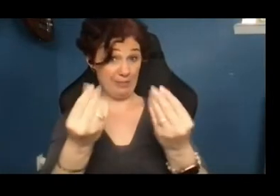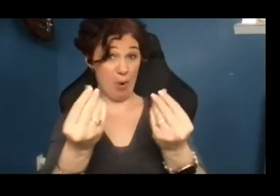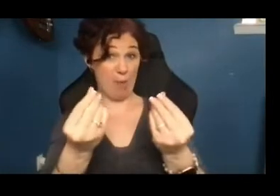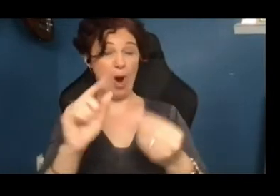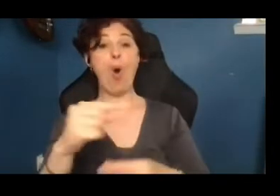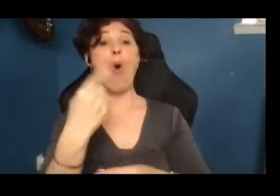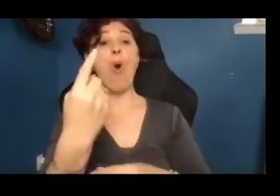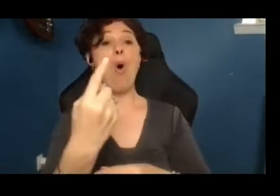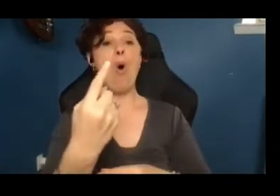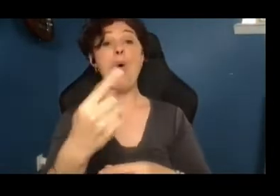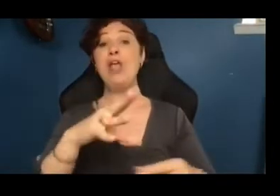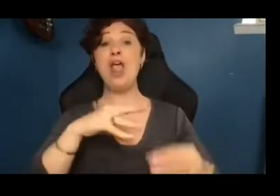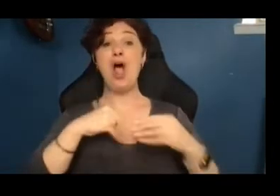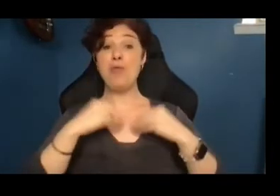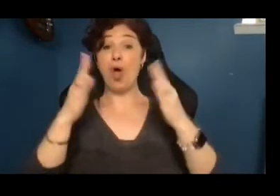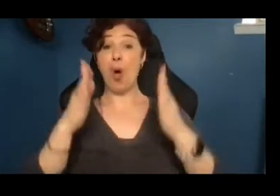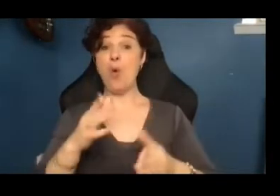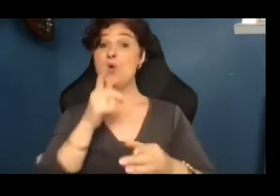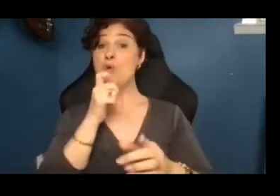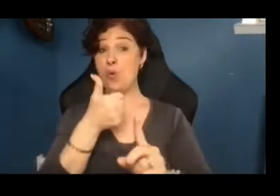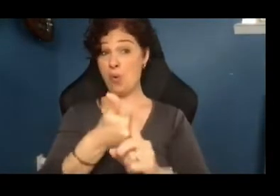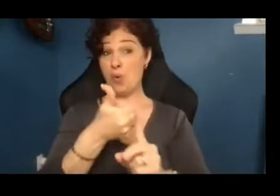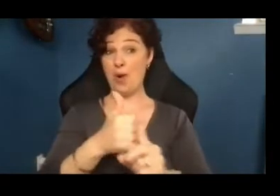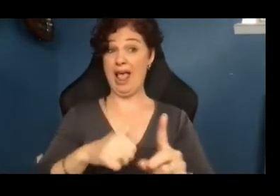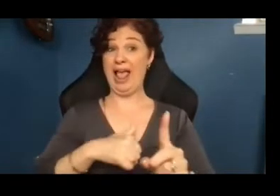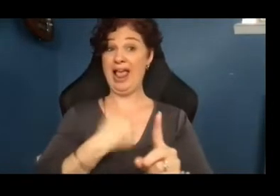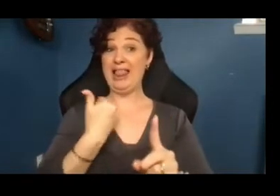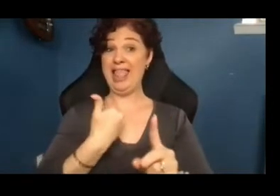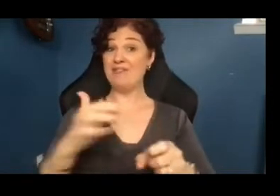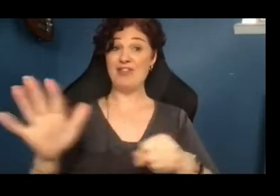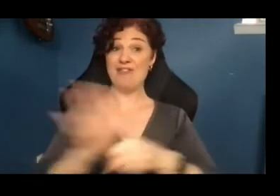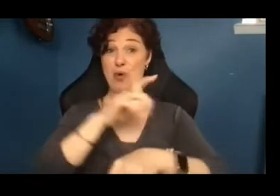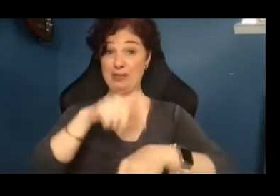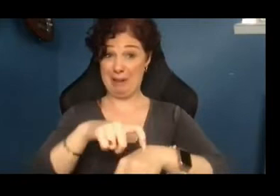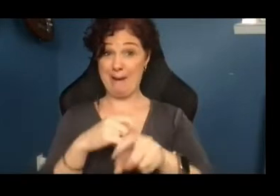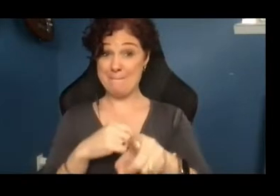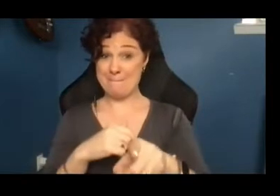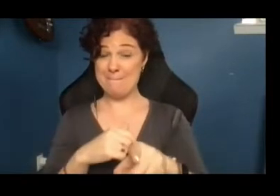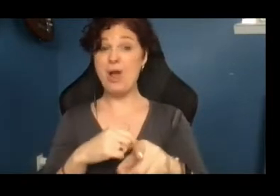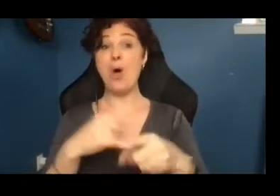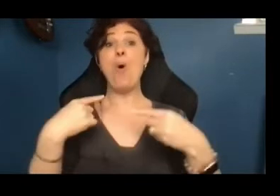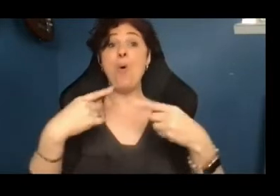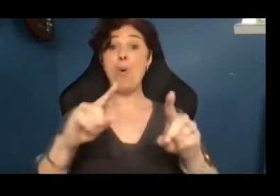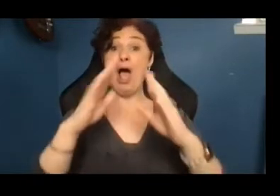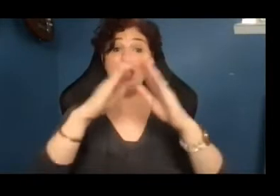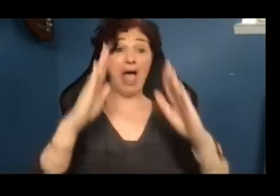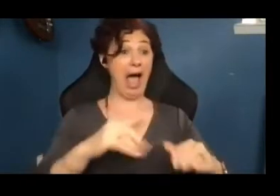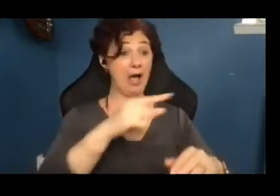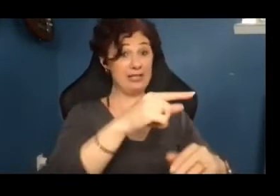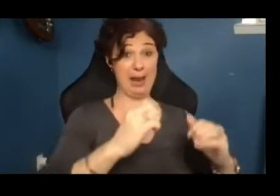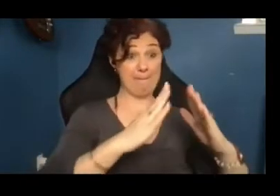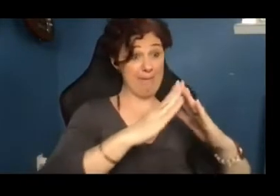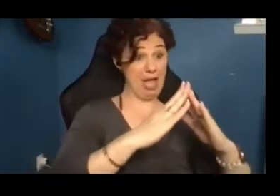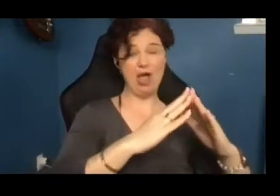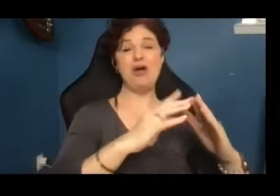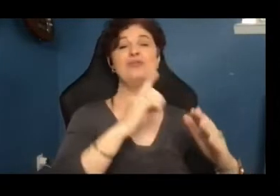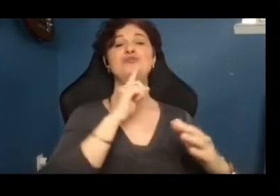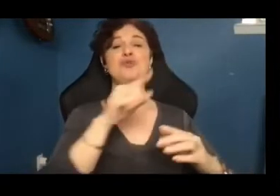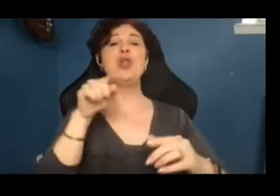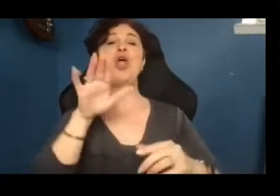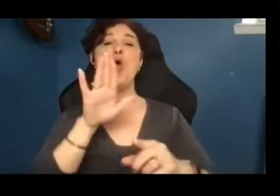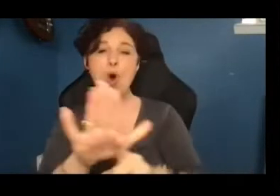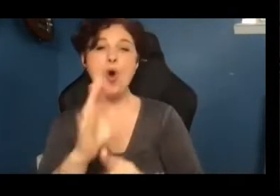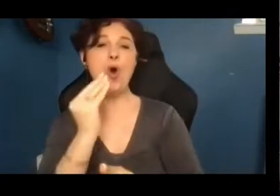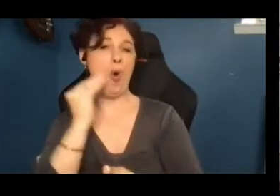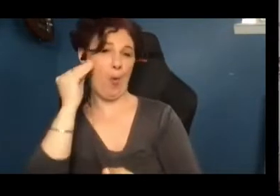the only of the owners who lives in this house full time. So while it's the house that Chet Locke builds, it's truly Vera Krupp's